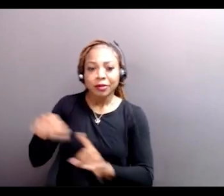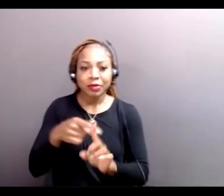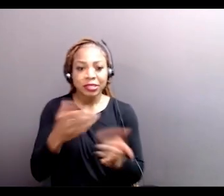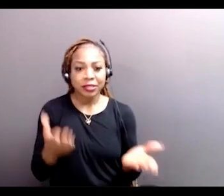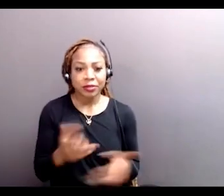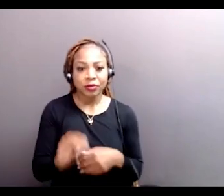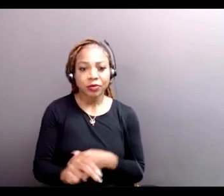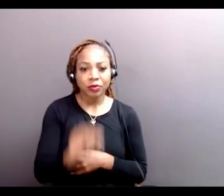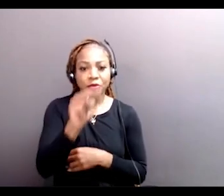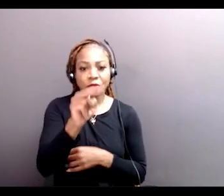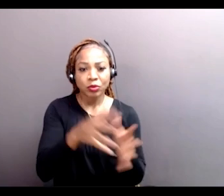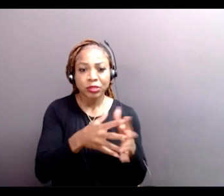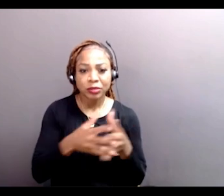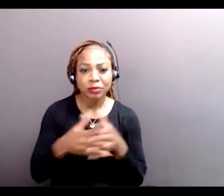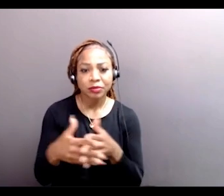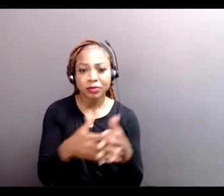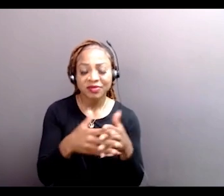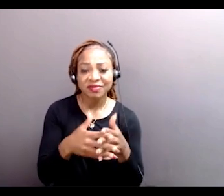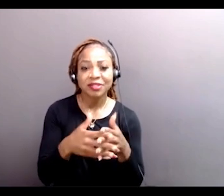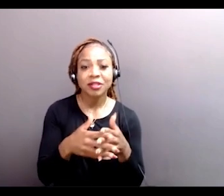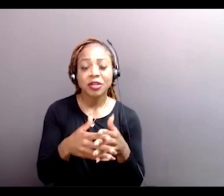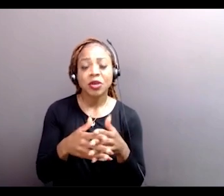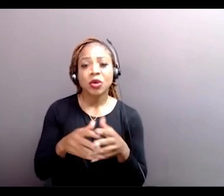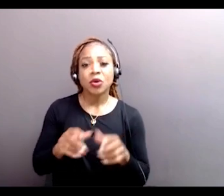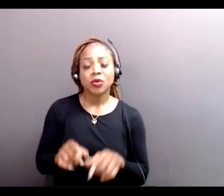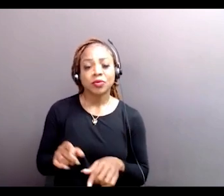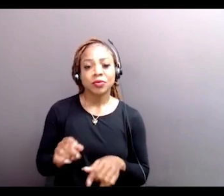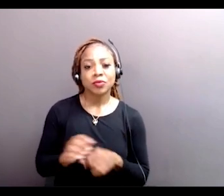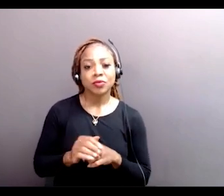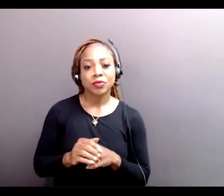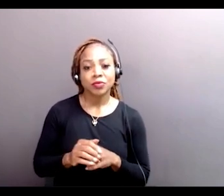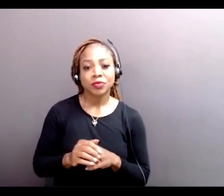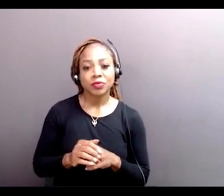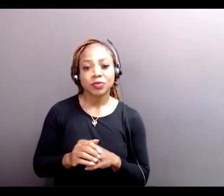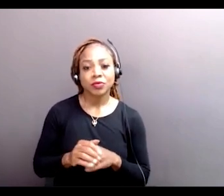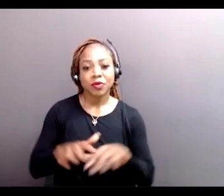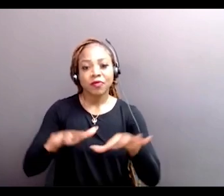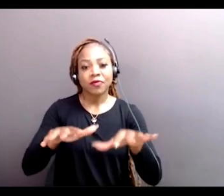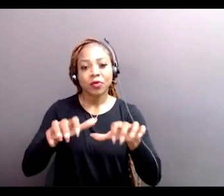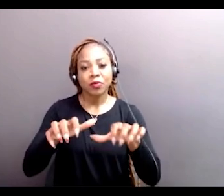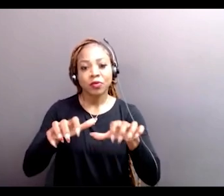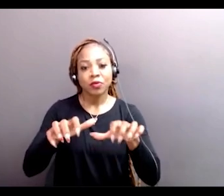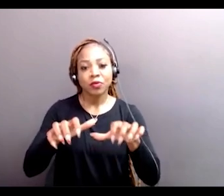And that they live in, these